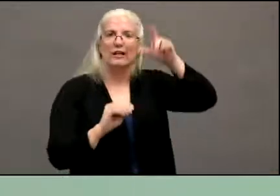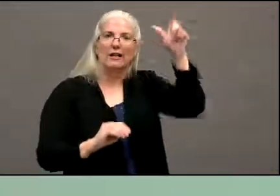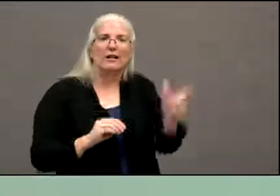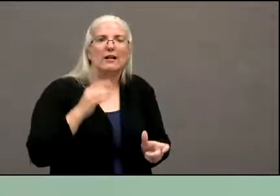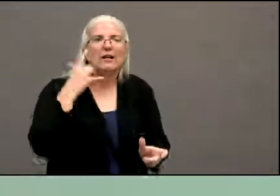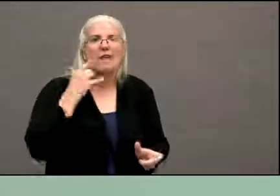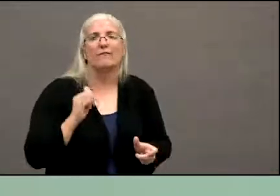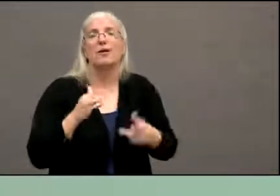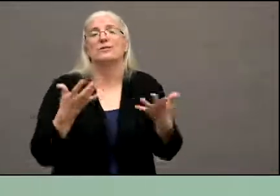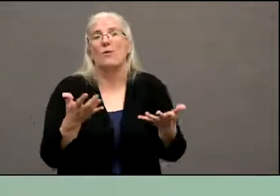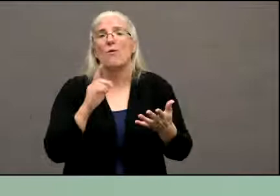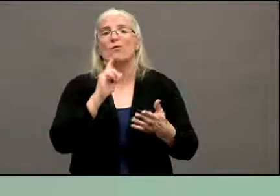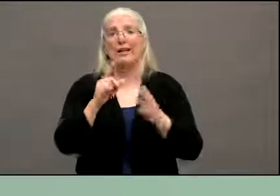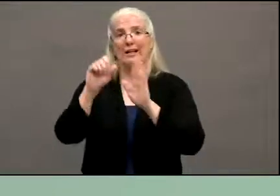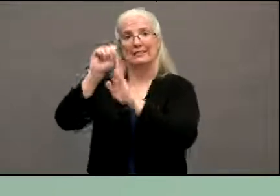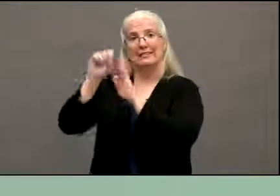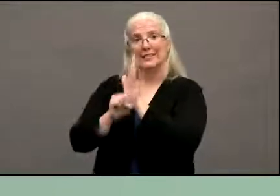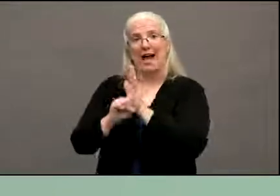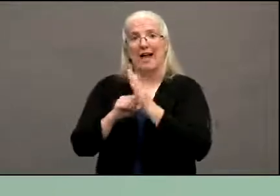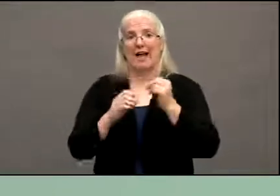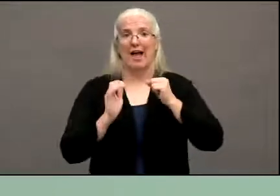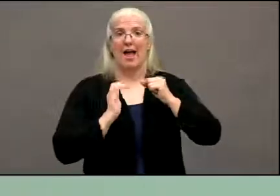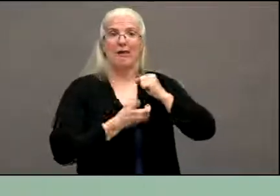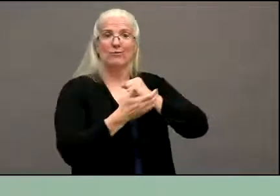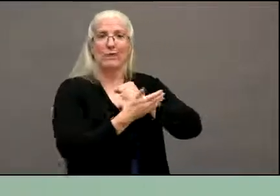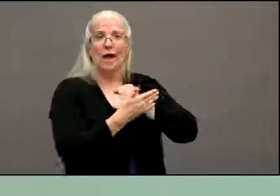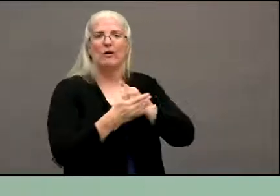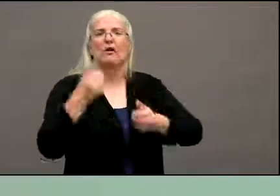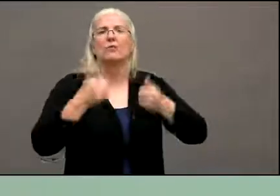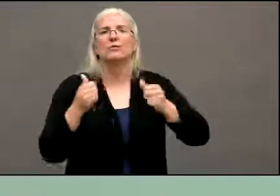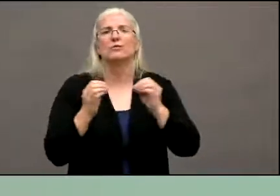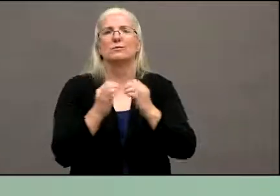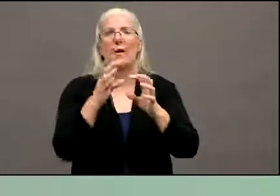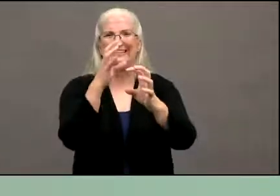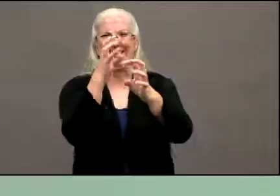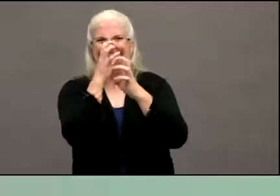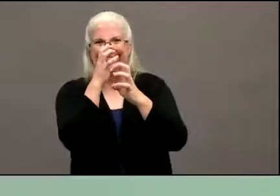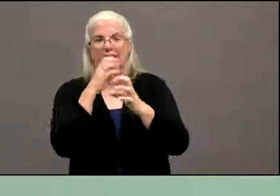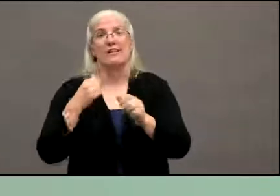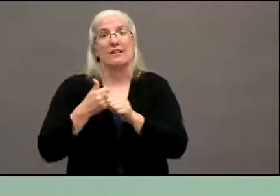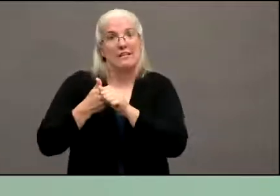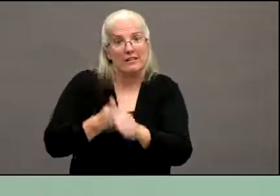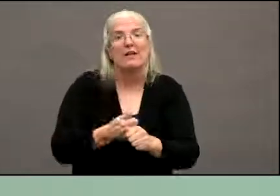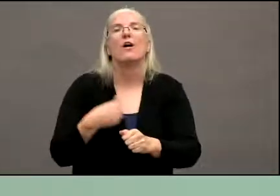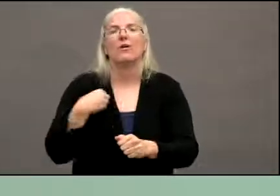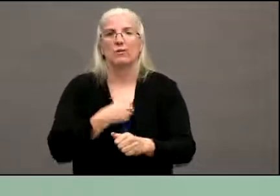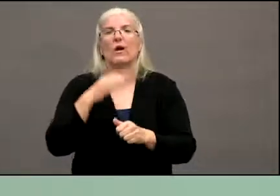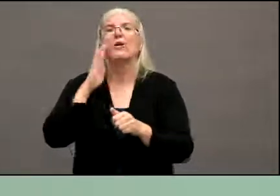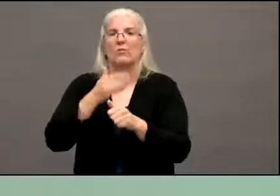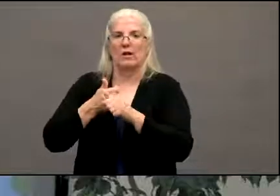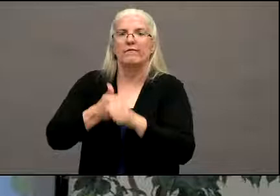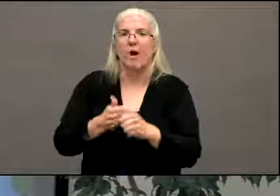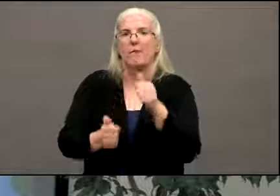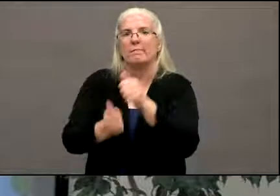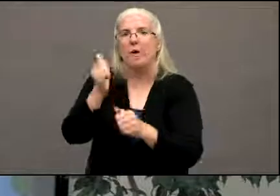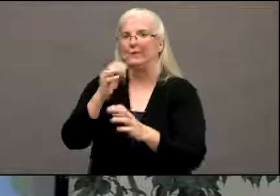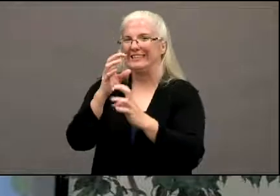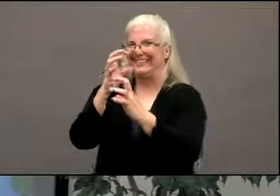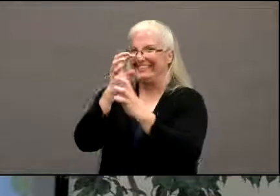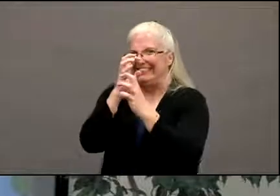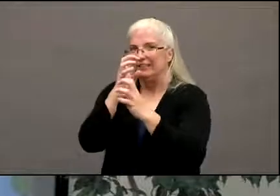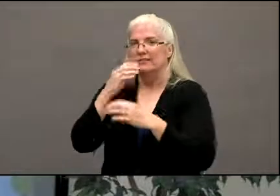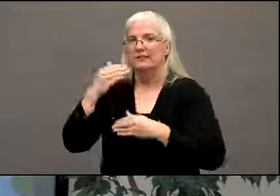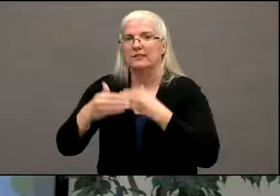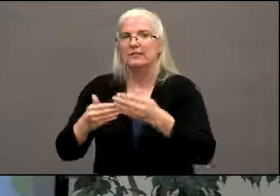county, whichever of the stricter protocols or requirements will be the controlling requirement. Yeah. So we've been talking